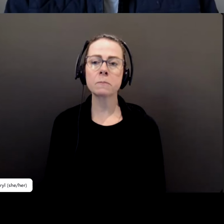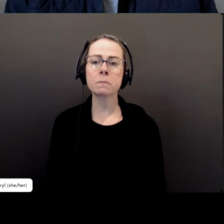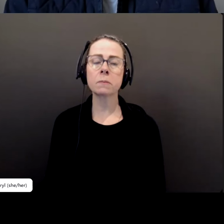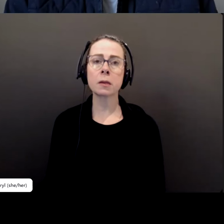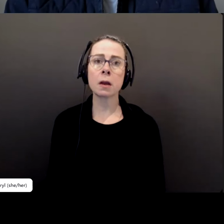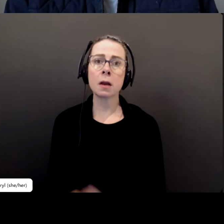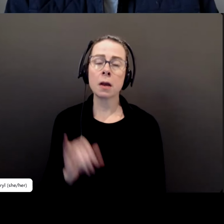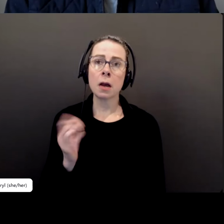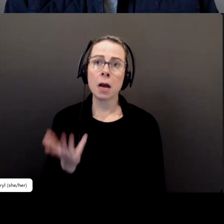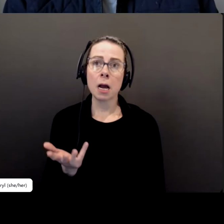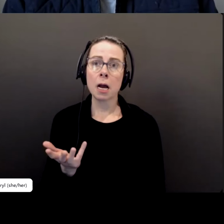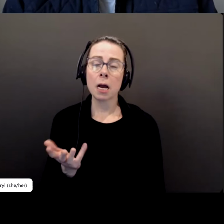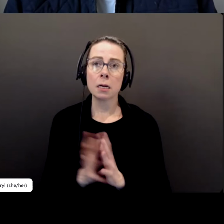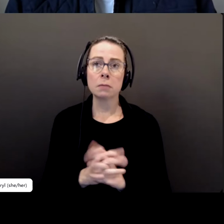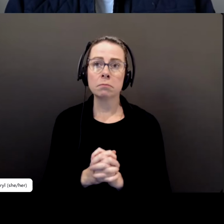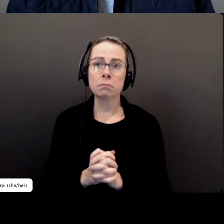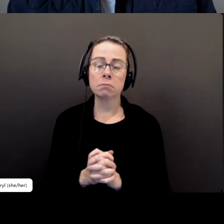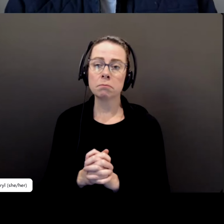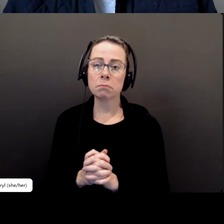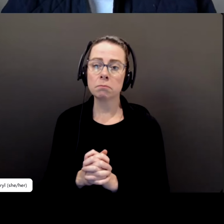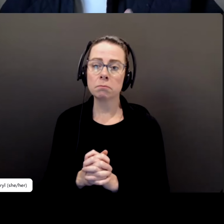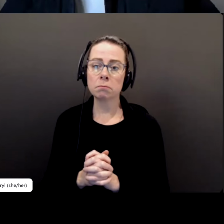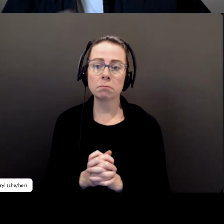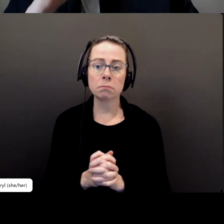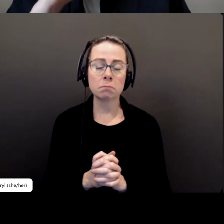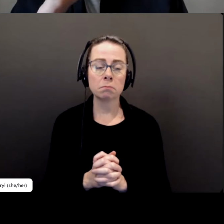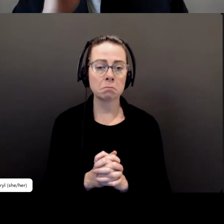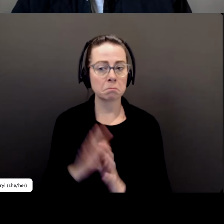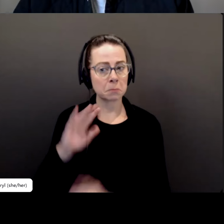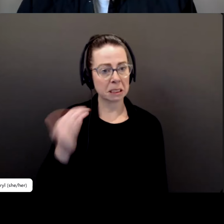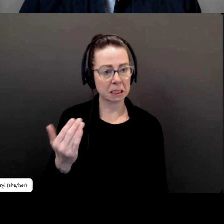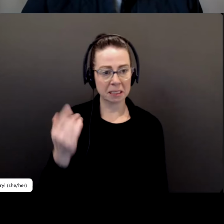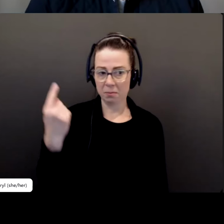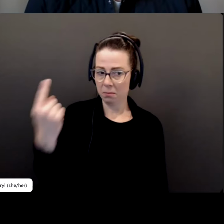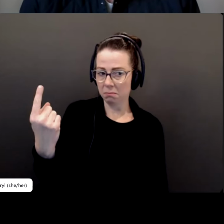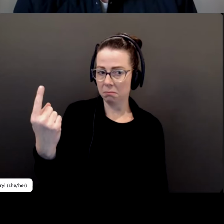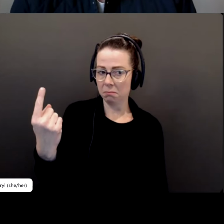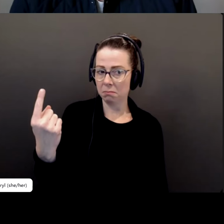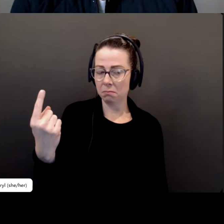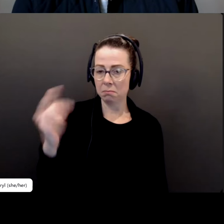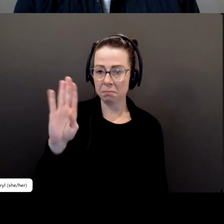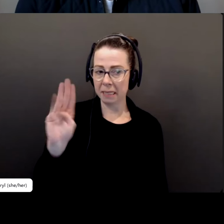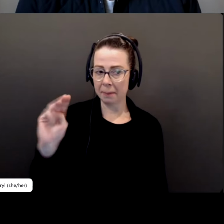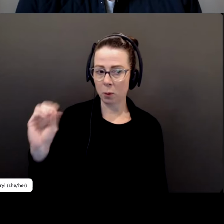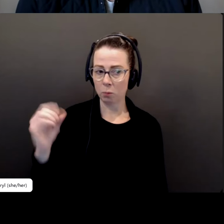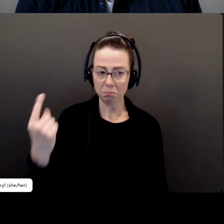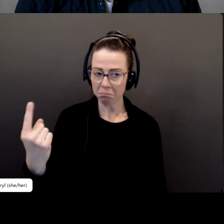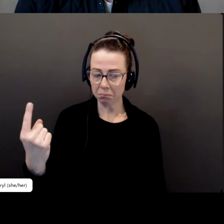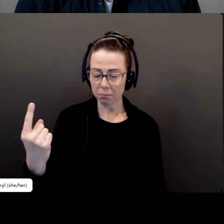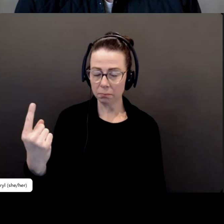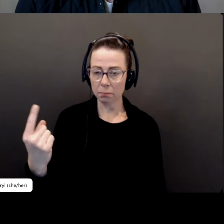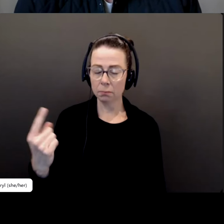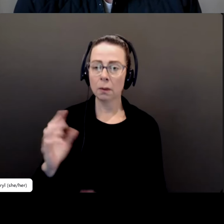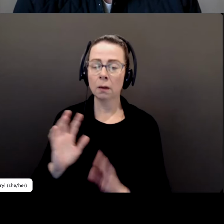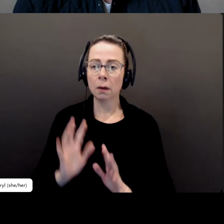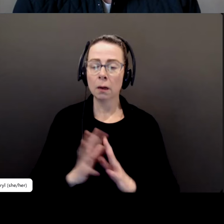I only know that as a one bank situation. And my concern